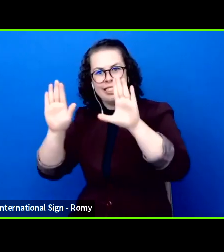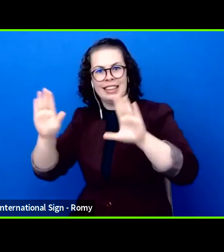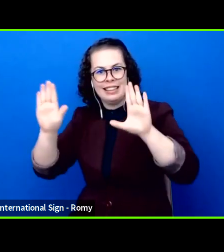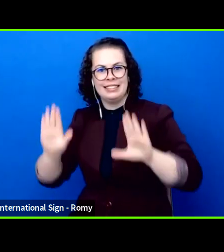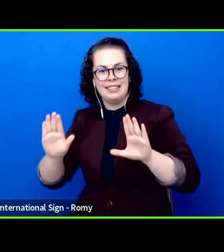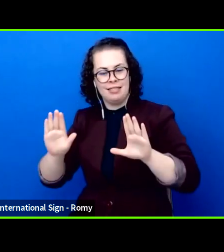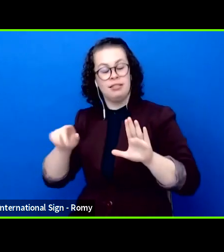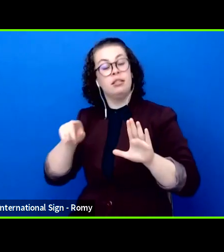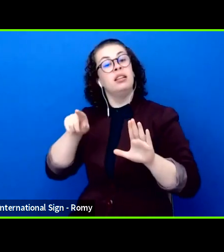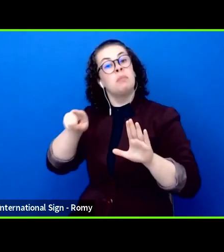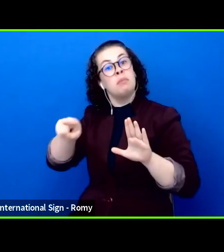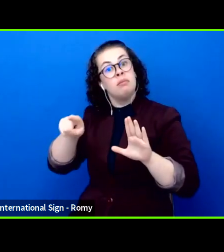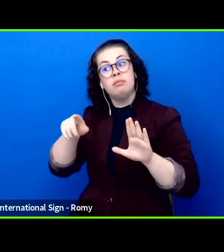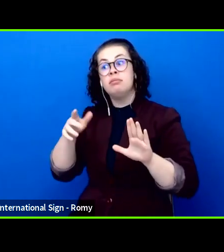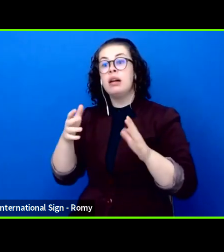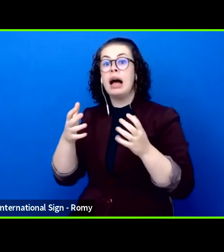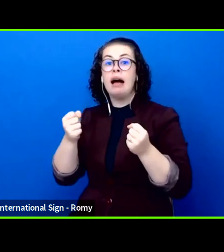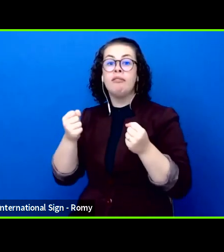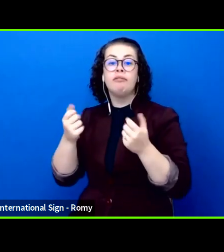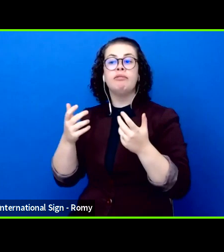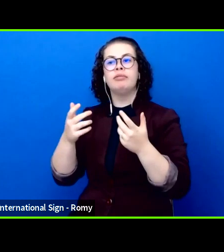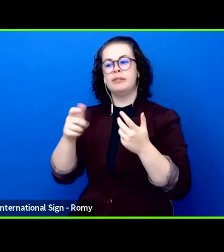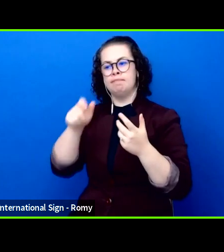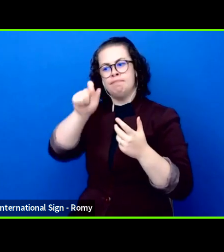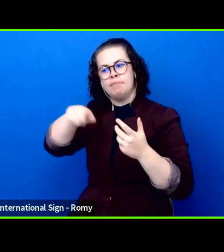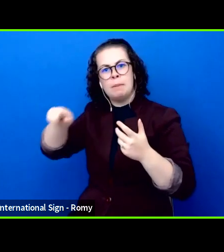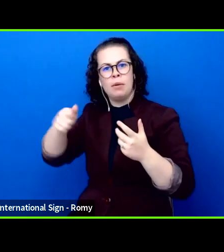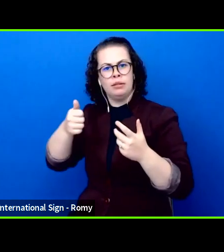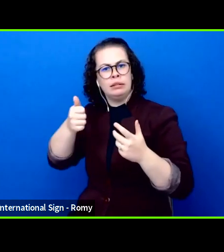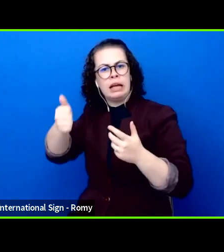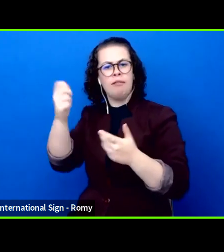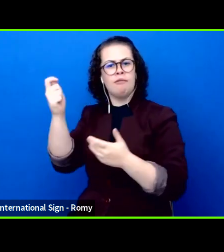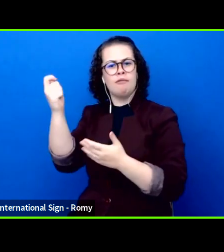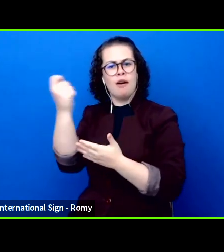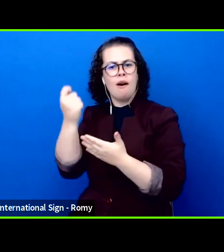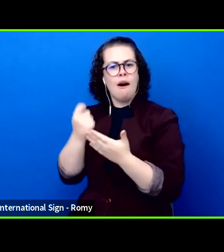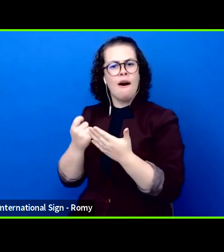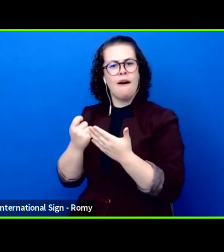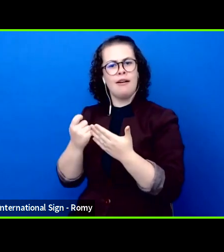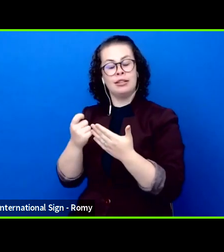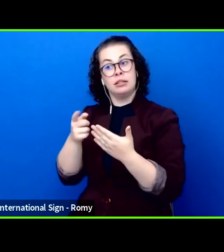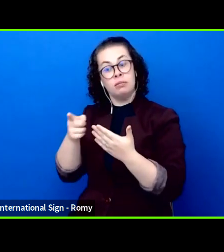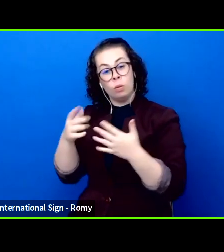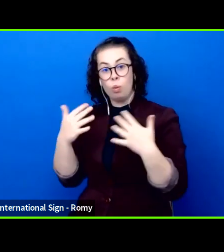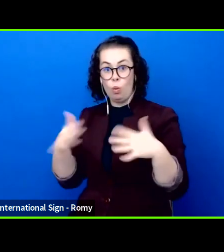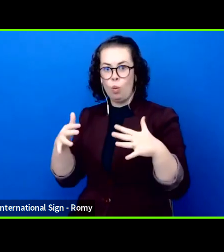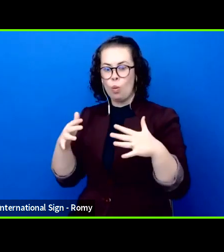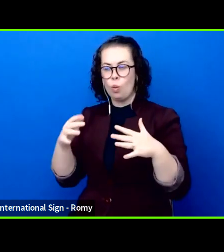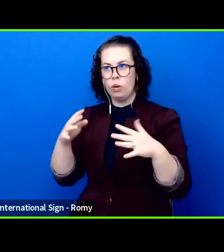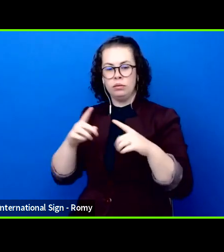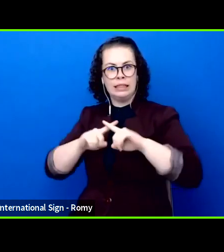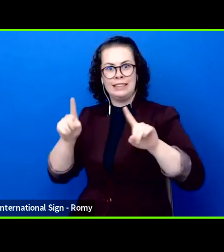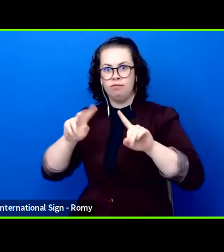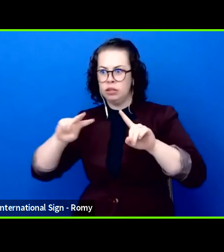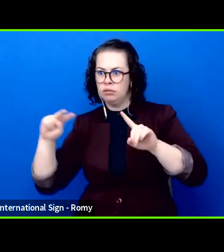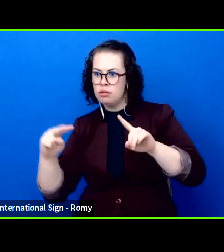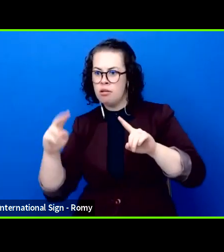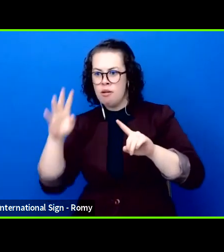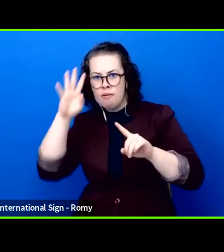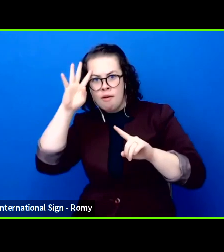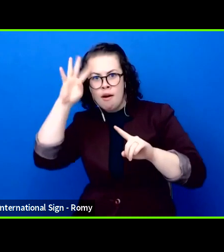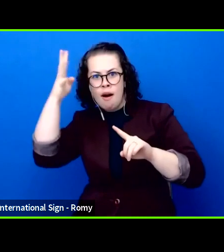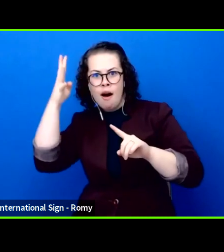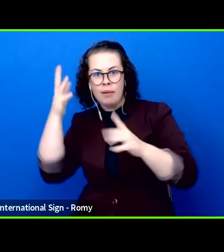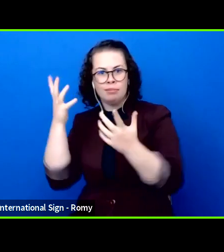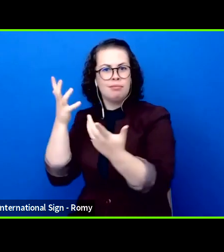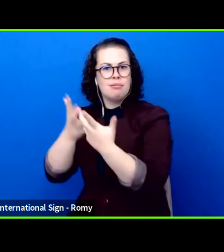artists and as it is well known, they are capable of creating new ideas and projects according to the circumstances.